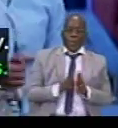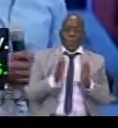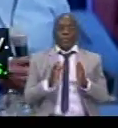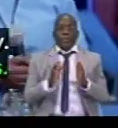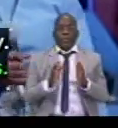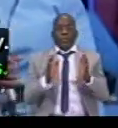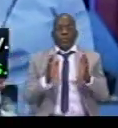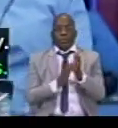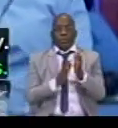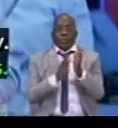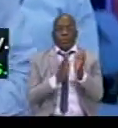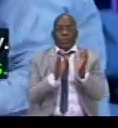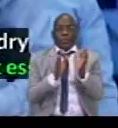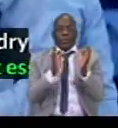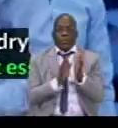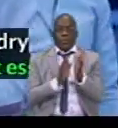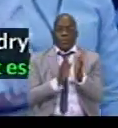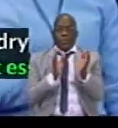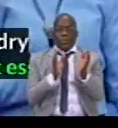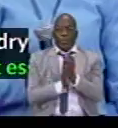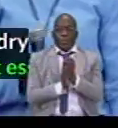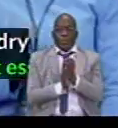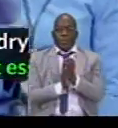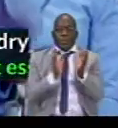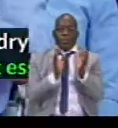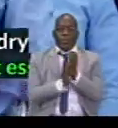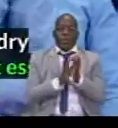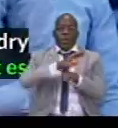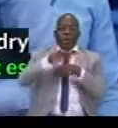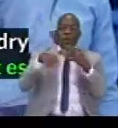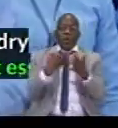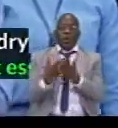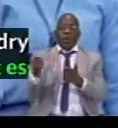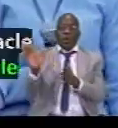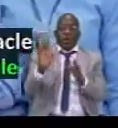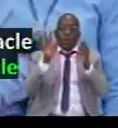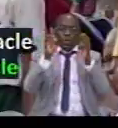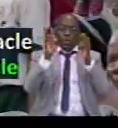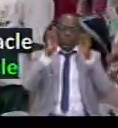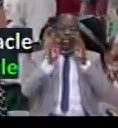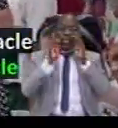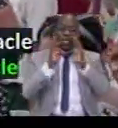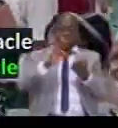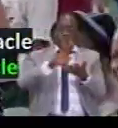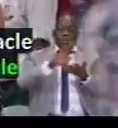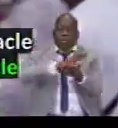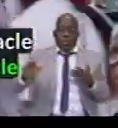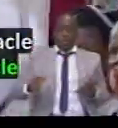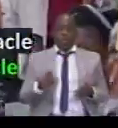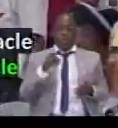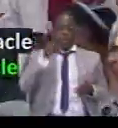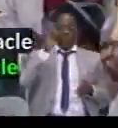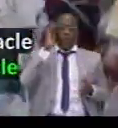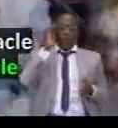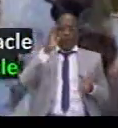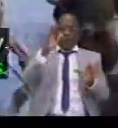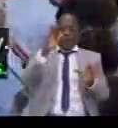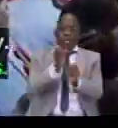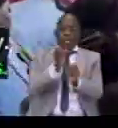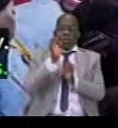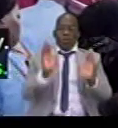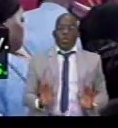testify. Mountains shall be moved tonight. All your tears will dry. You will receive your miracle